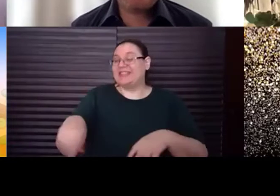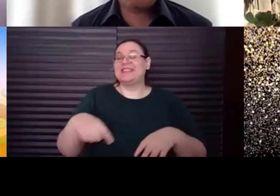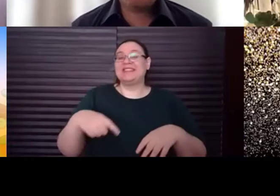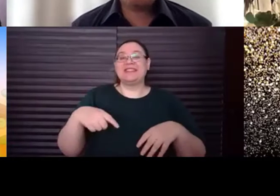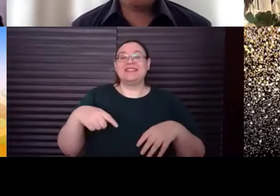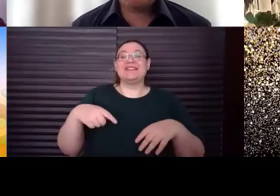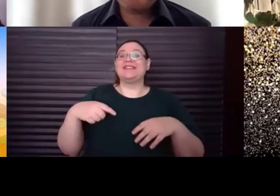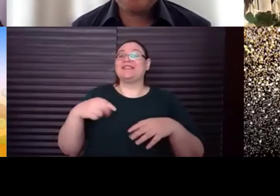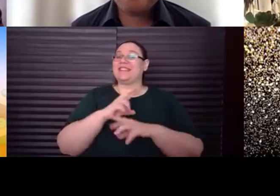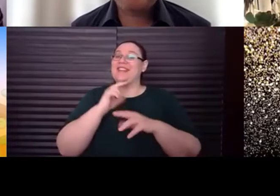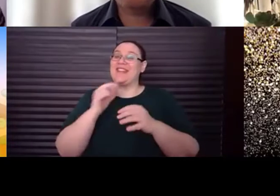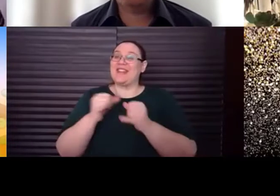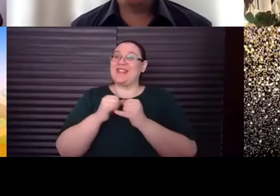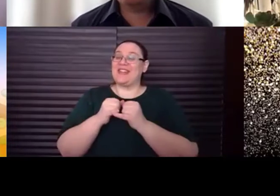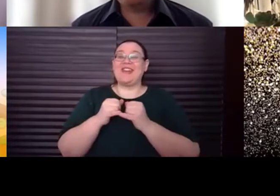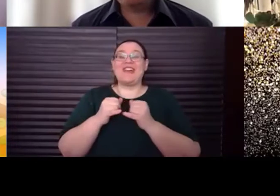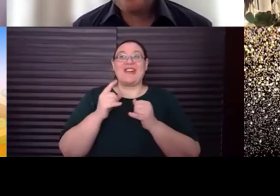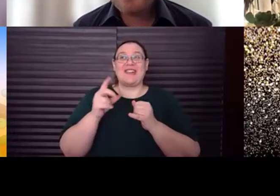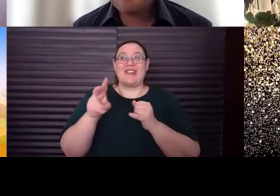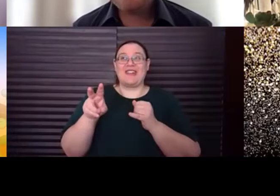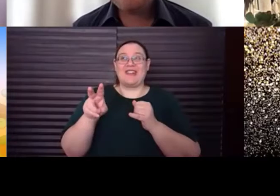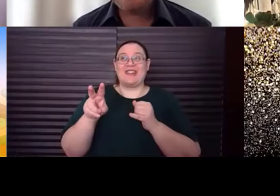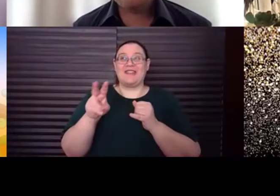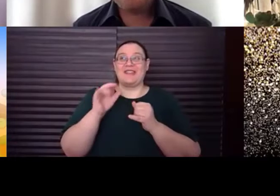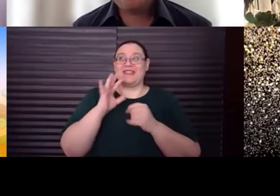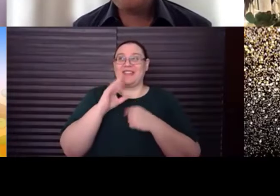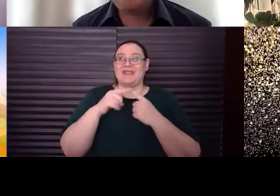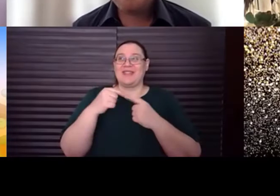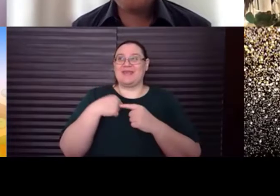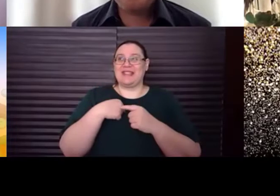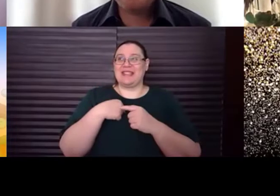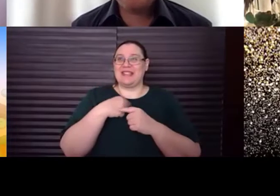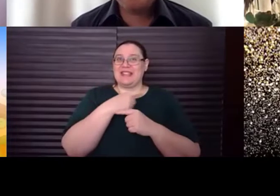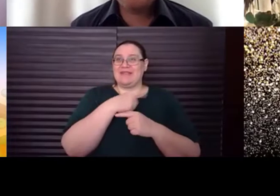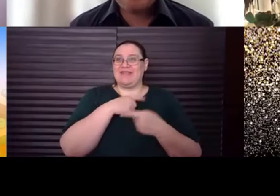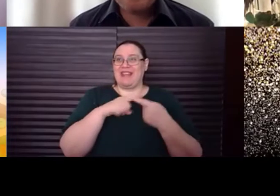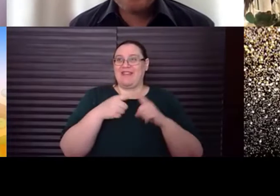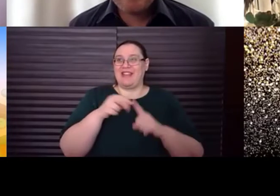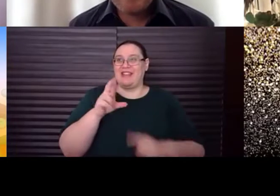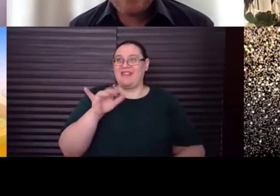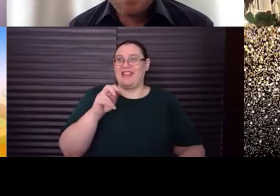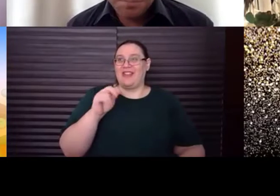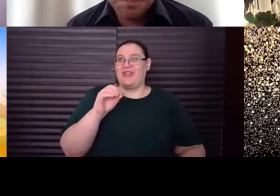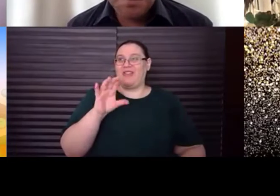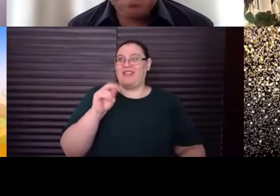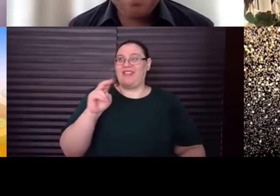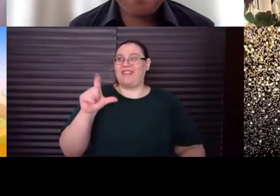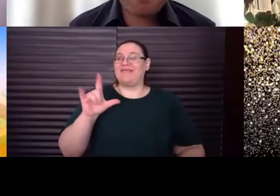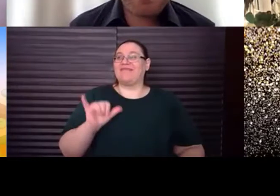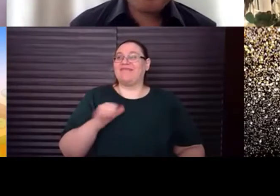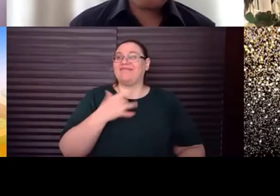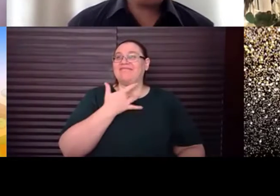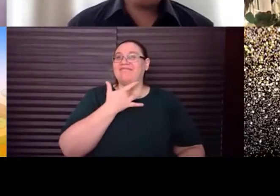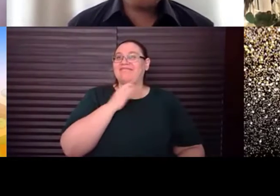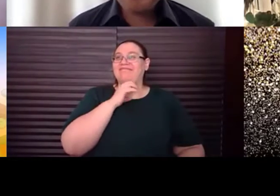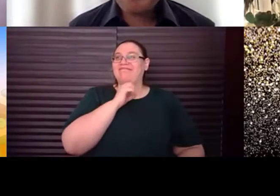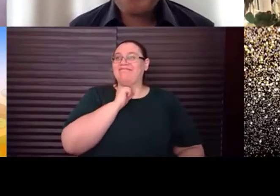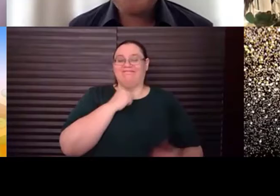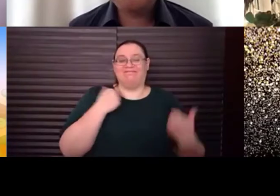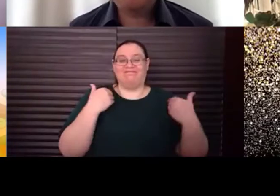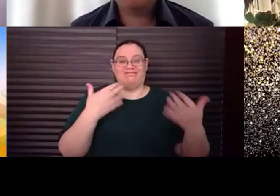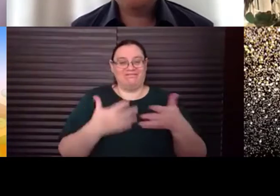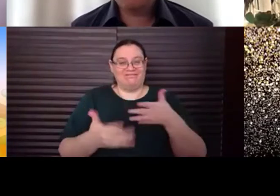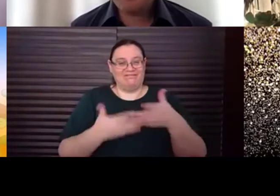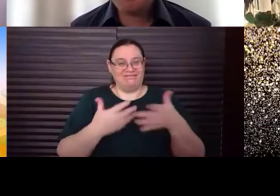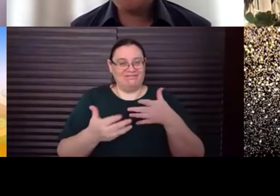this award, and I figure out that they're not talking about me, but they're talking about my friend Ryan O'Connell. But I decided to do it anyway, and all